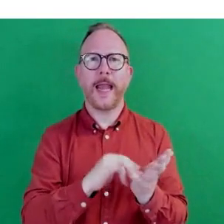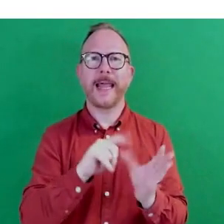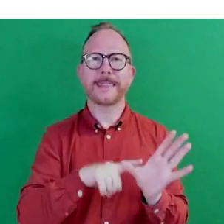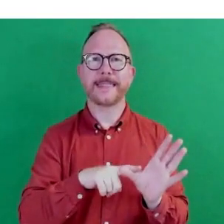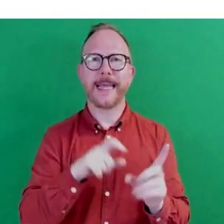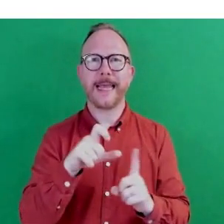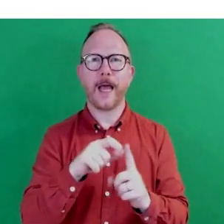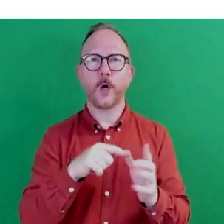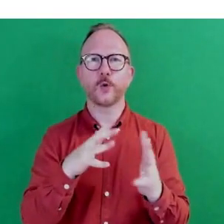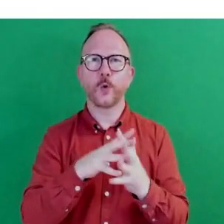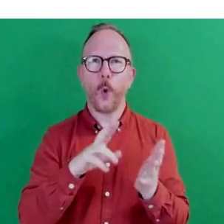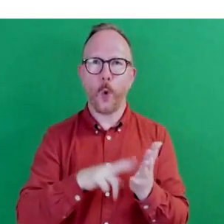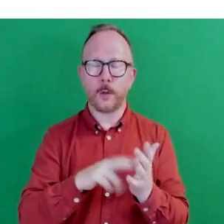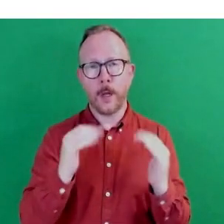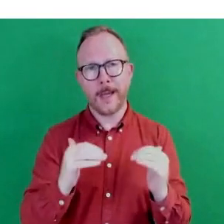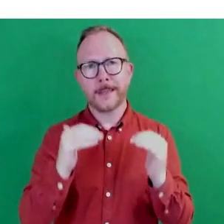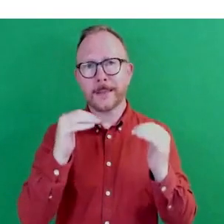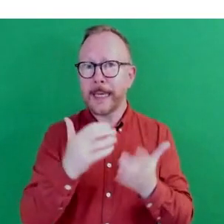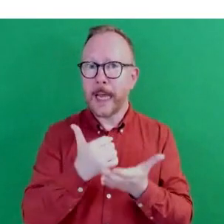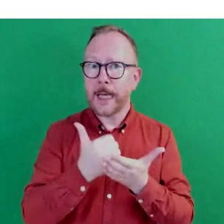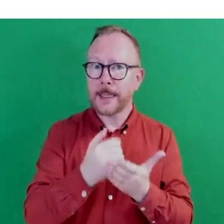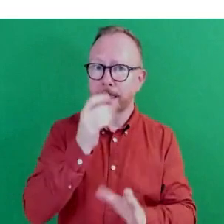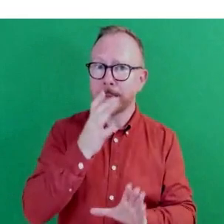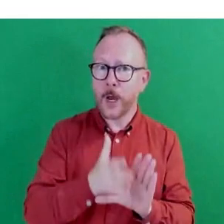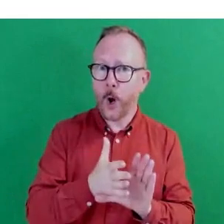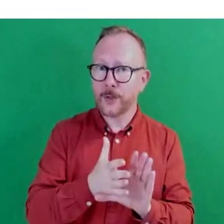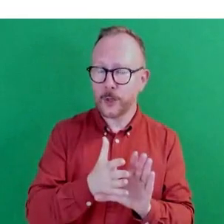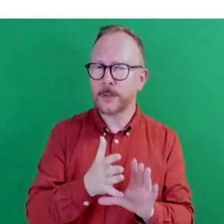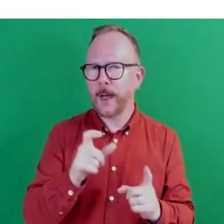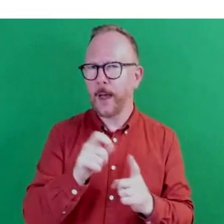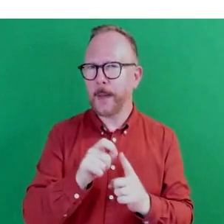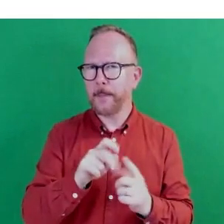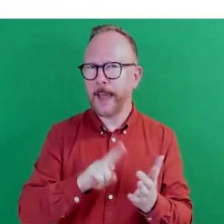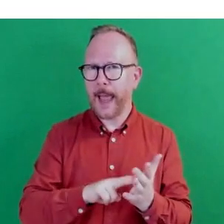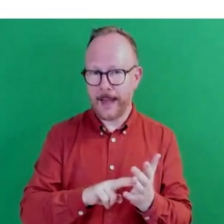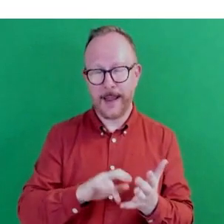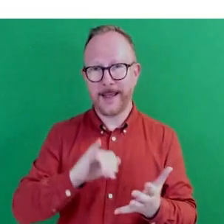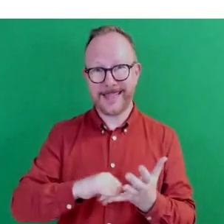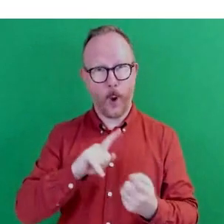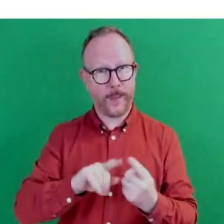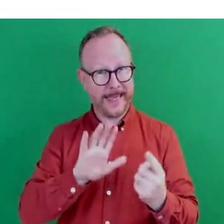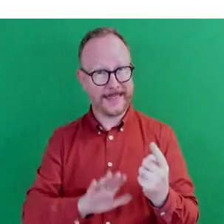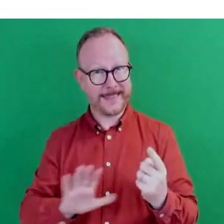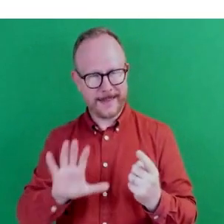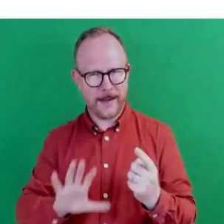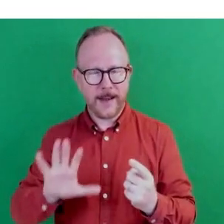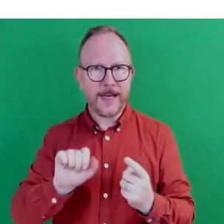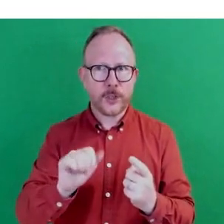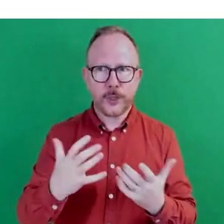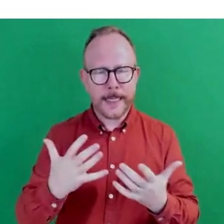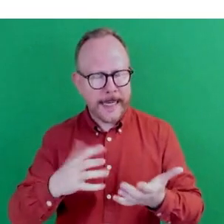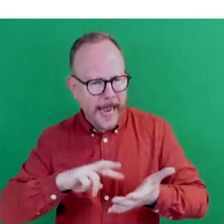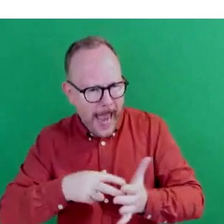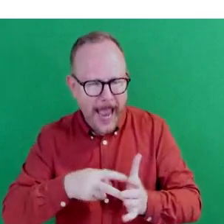Psychologist here in the PPN in the South East, and has done a massive amount of behind the scenes work, editing these great films and